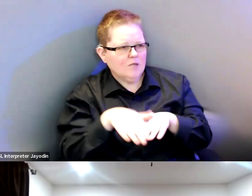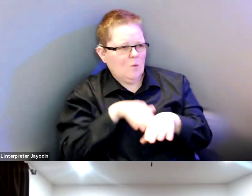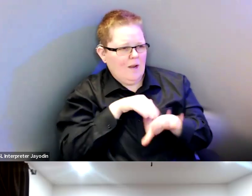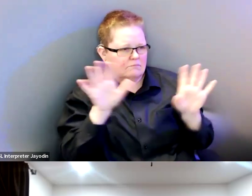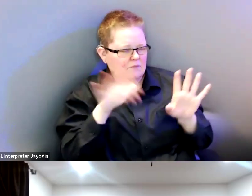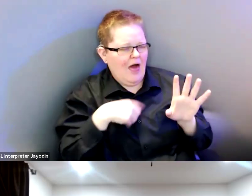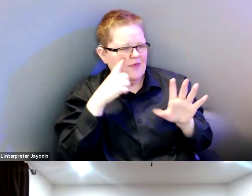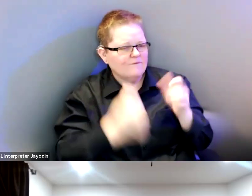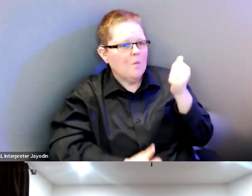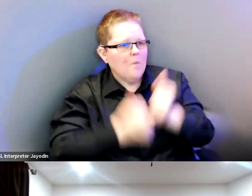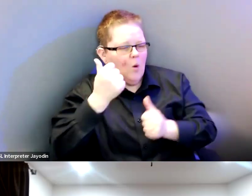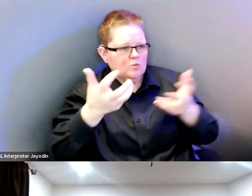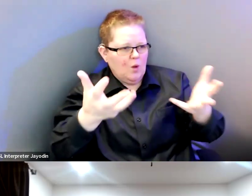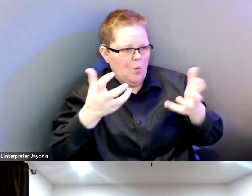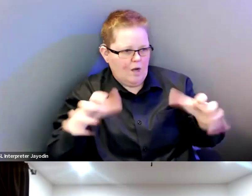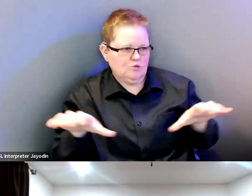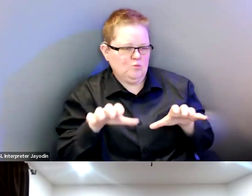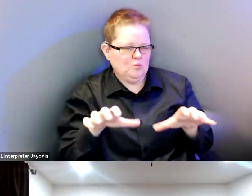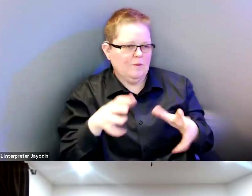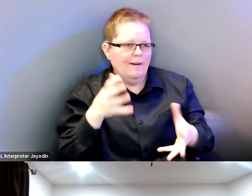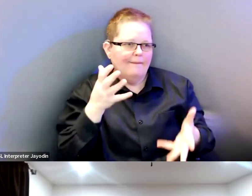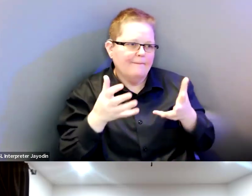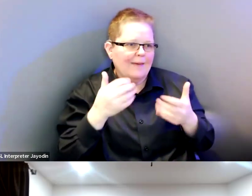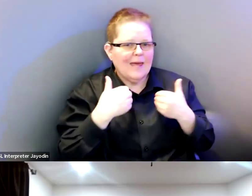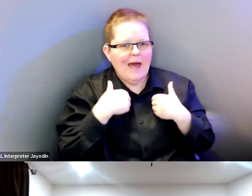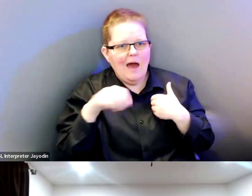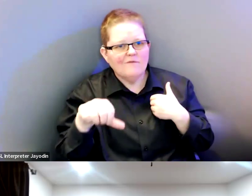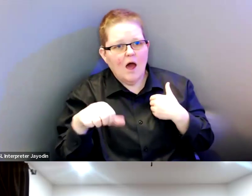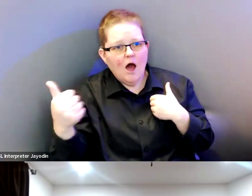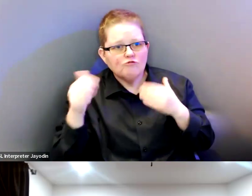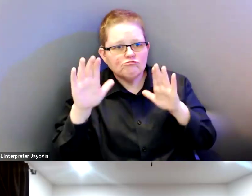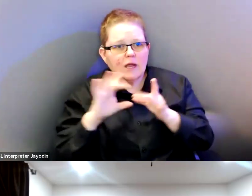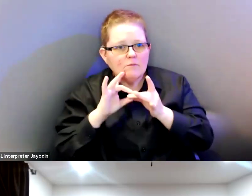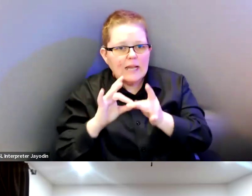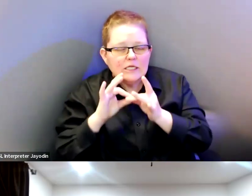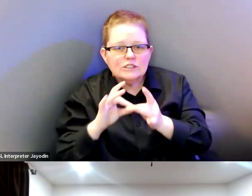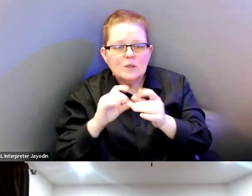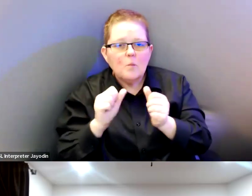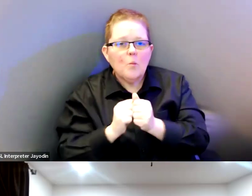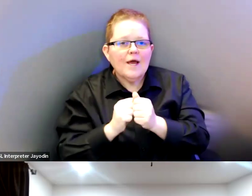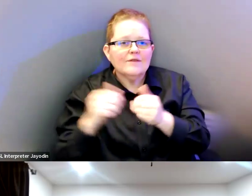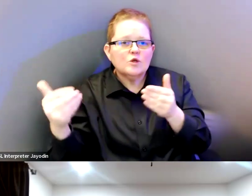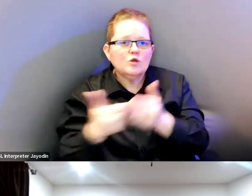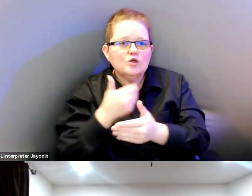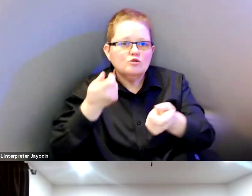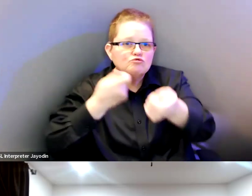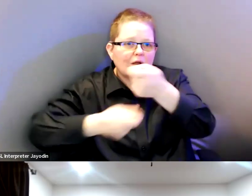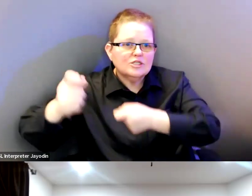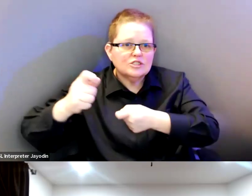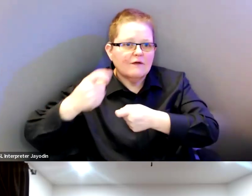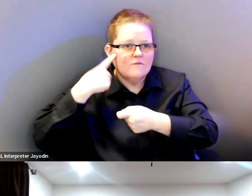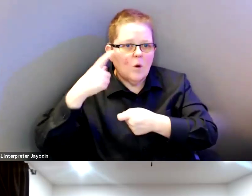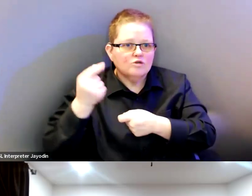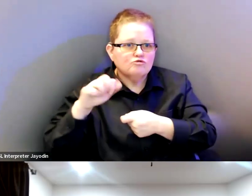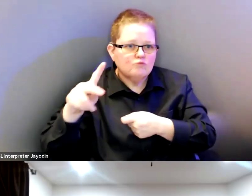want to do, like there may be others that have great relationships with the incoming transition in the Trump administration. I